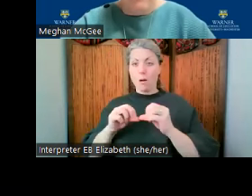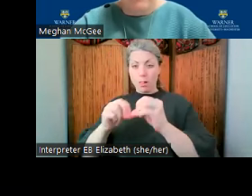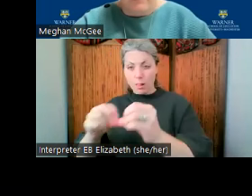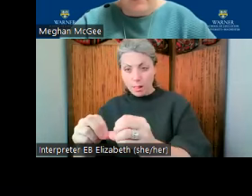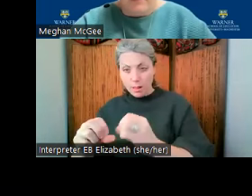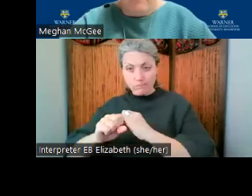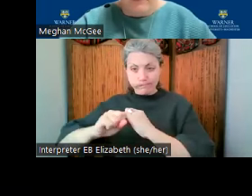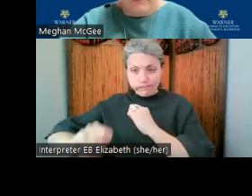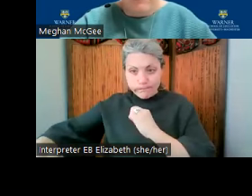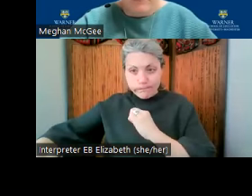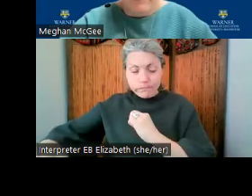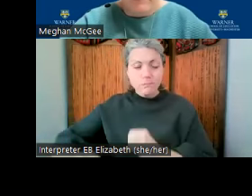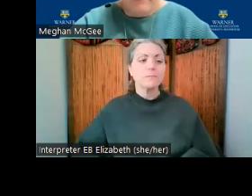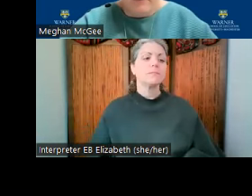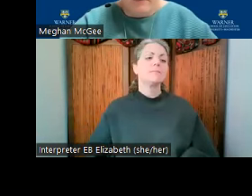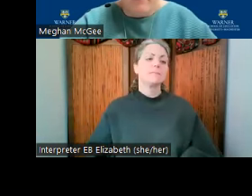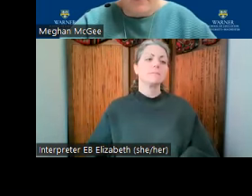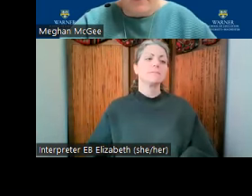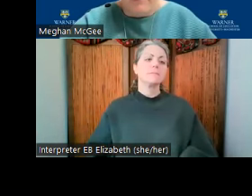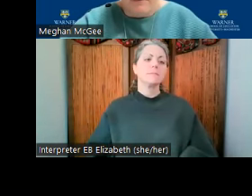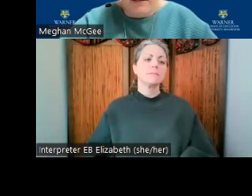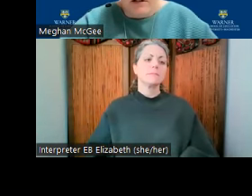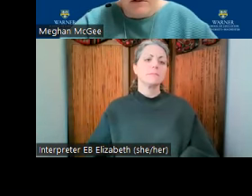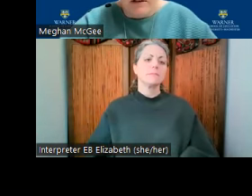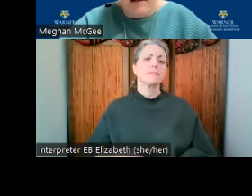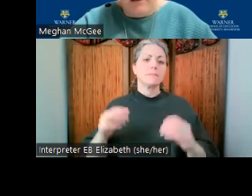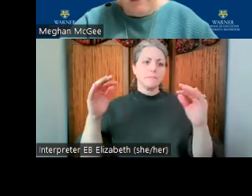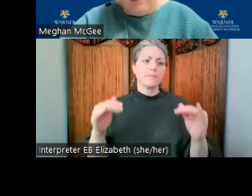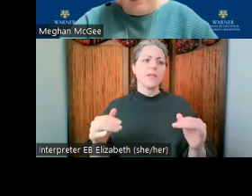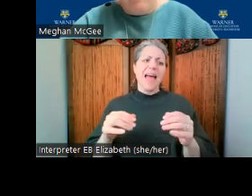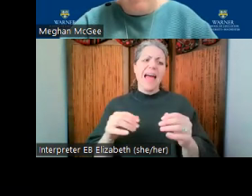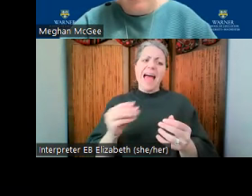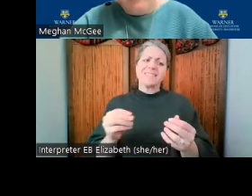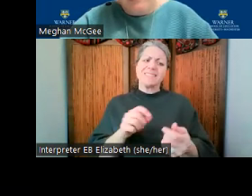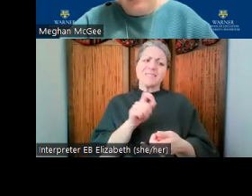at the experiences of autistic children